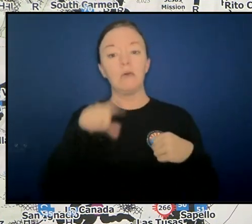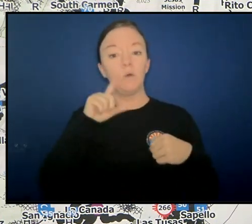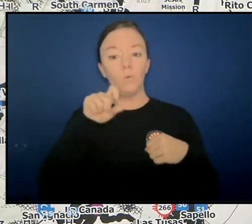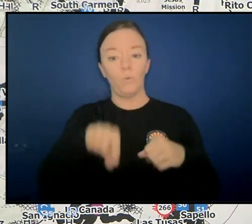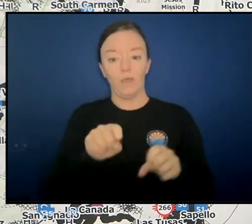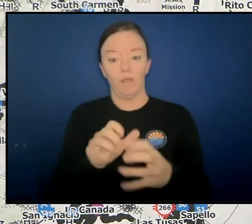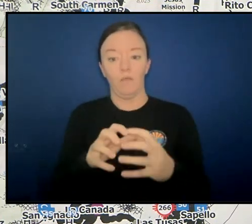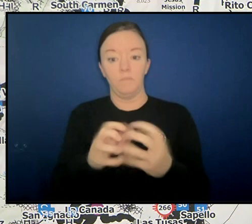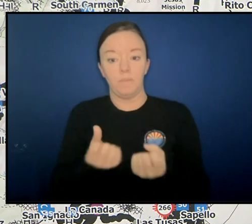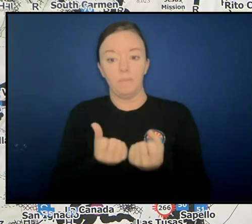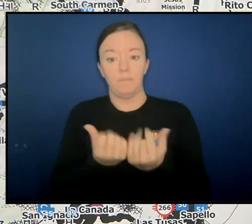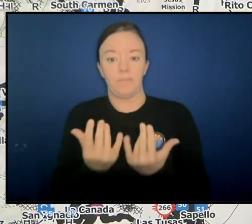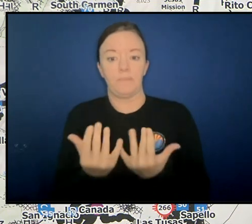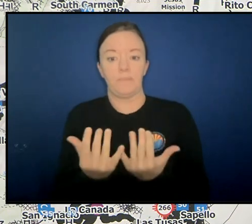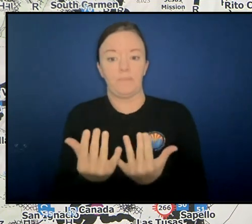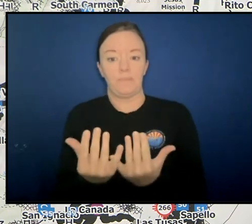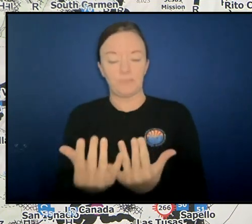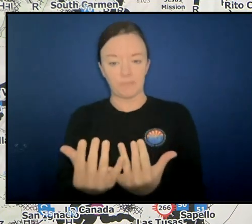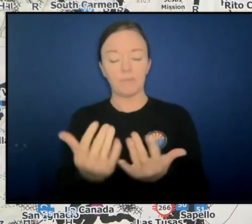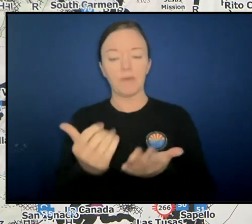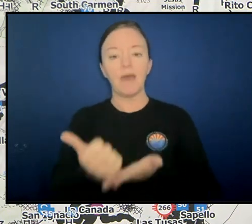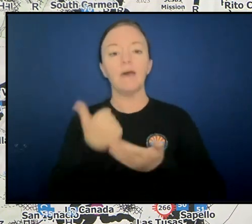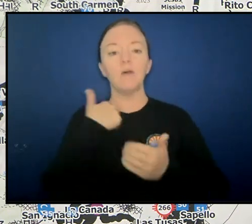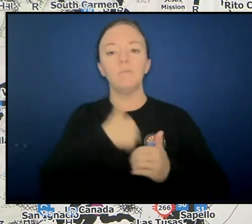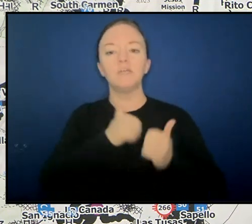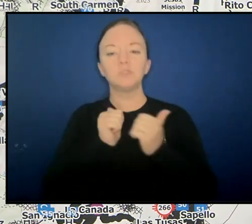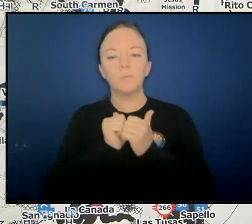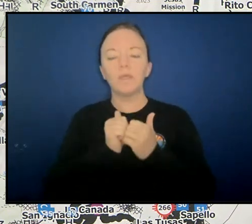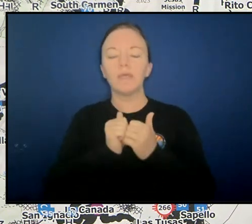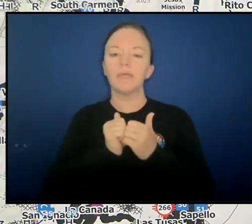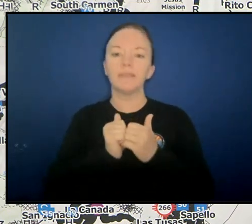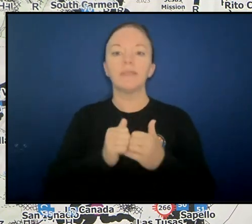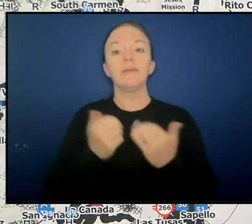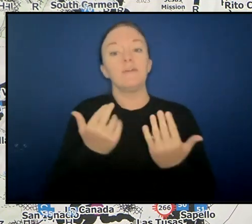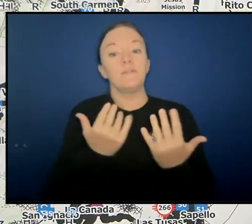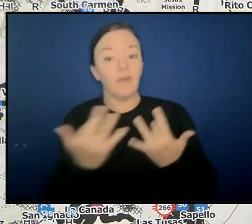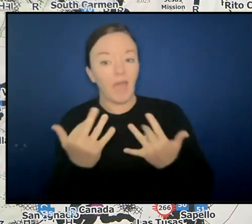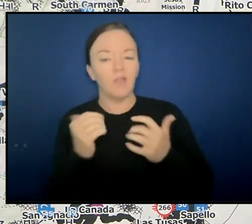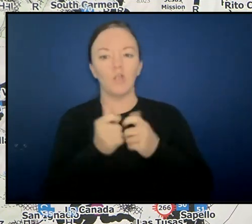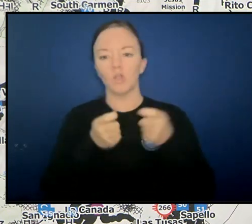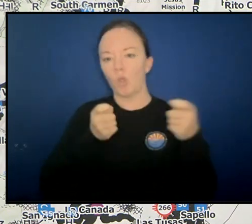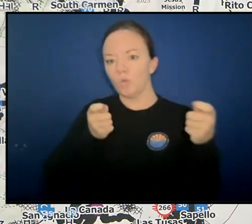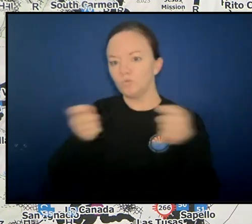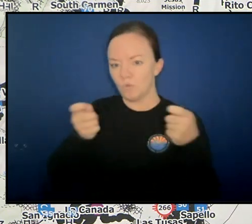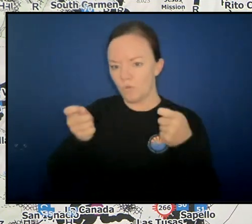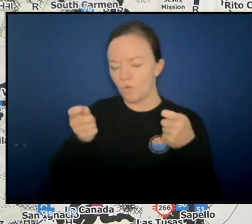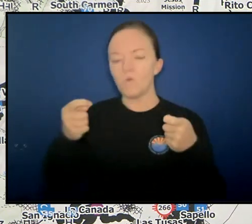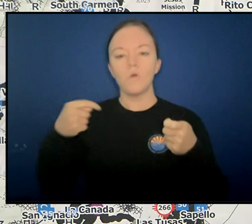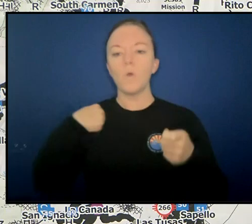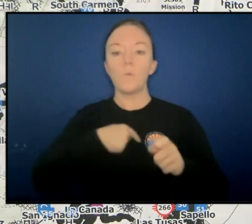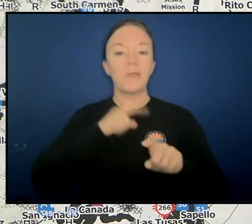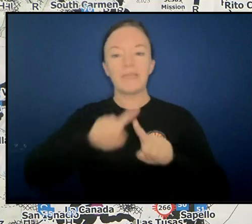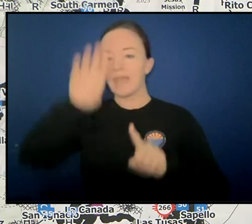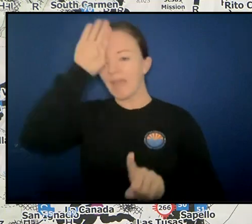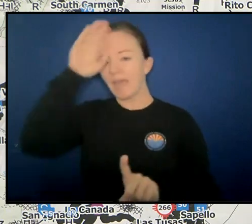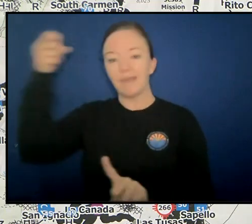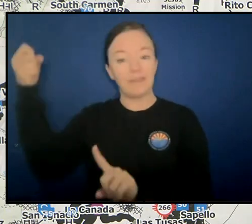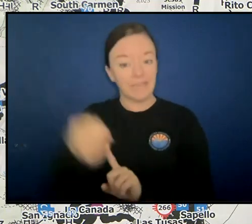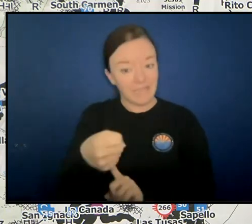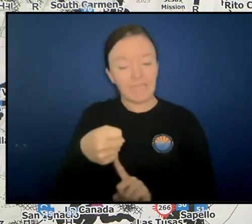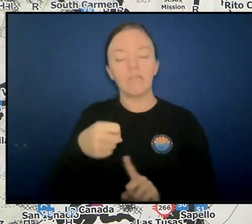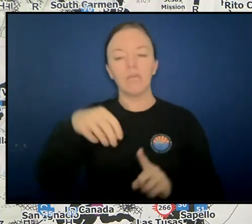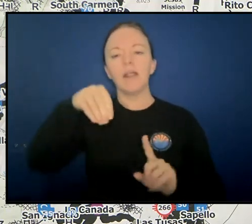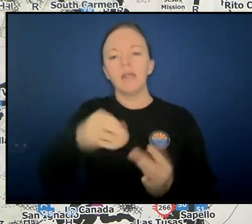the controlled burning or application of fire across a larger landscape area where we can't physically get people to be able to walk in a